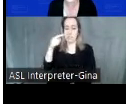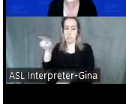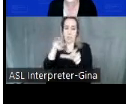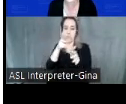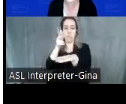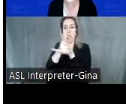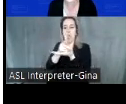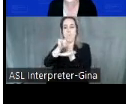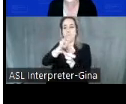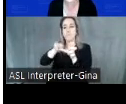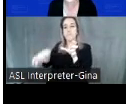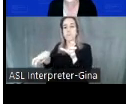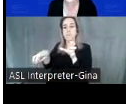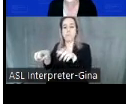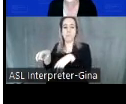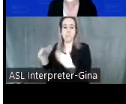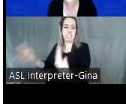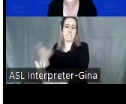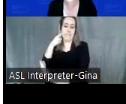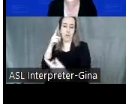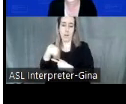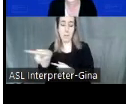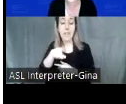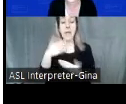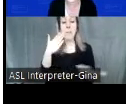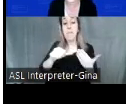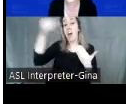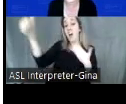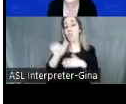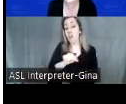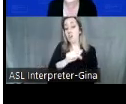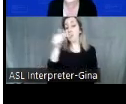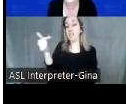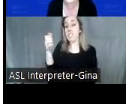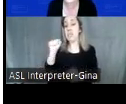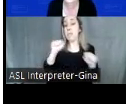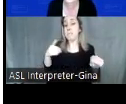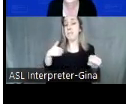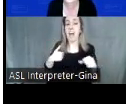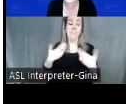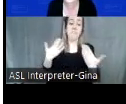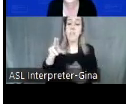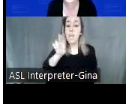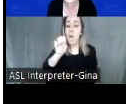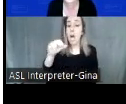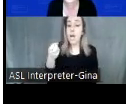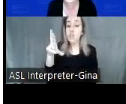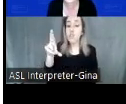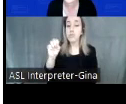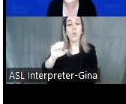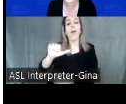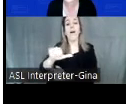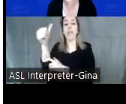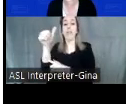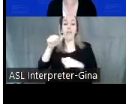another alternative could be if there could be some sort of ushers or employees that can be